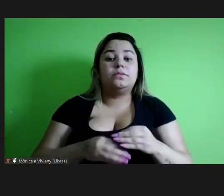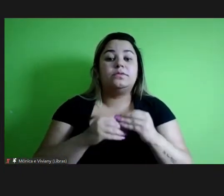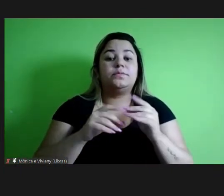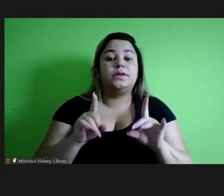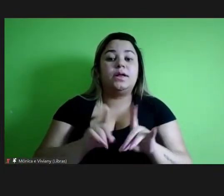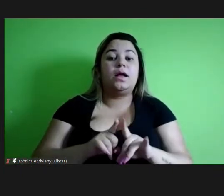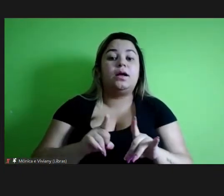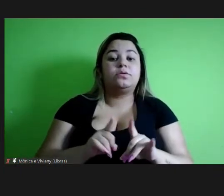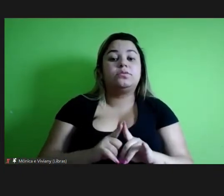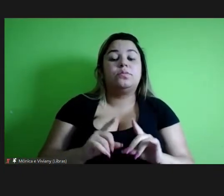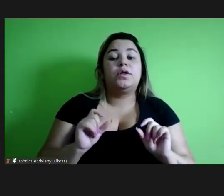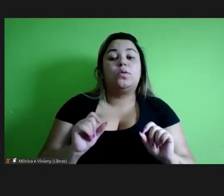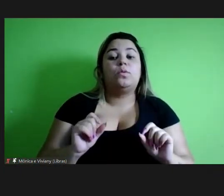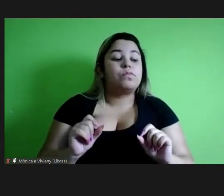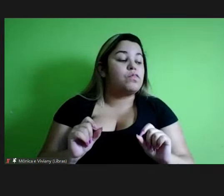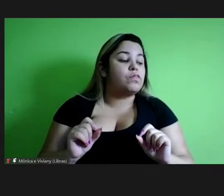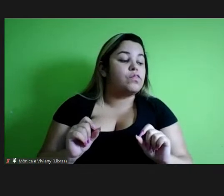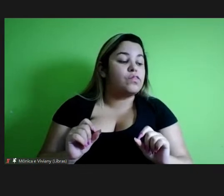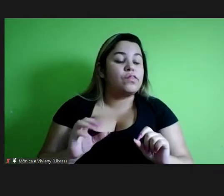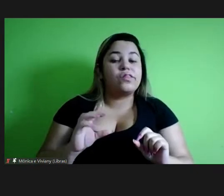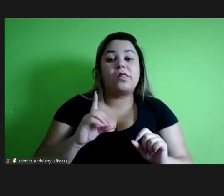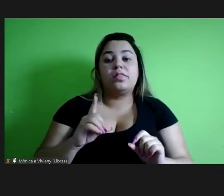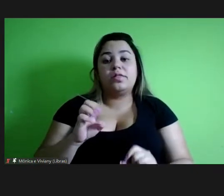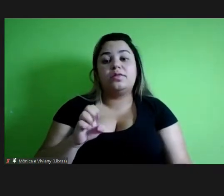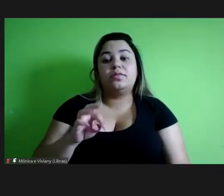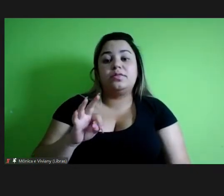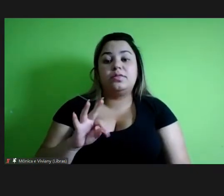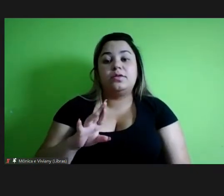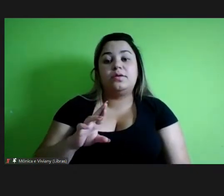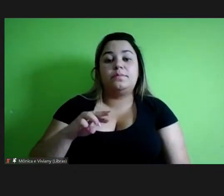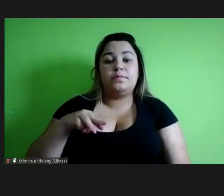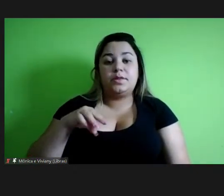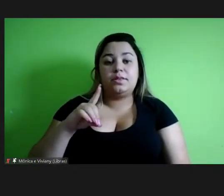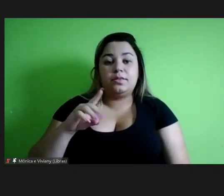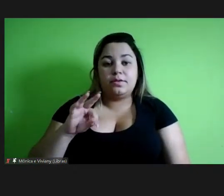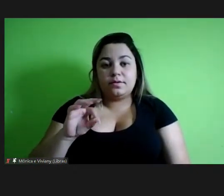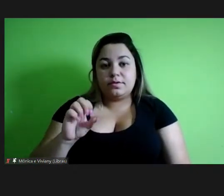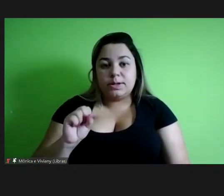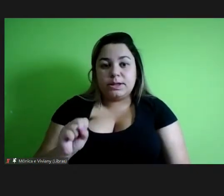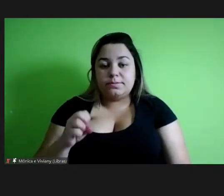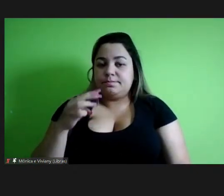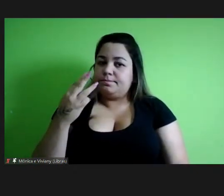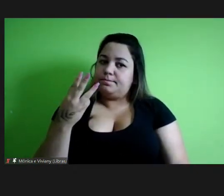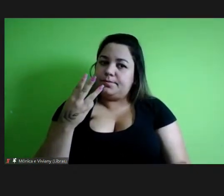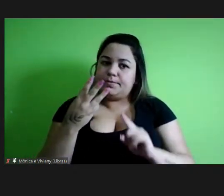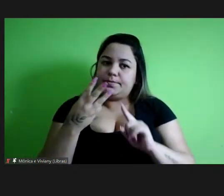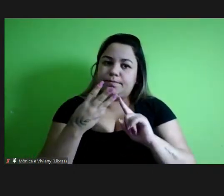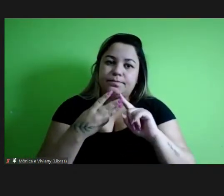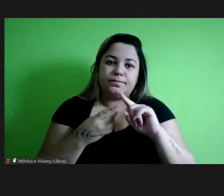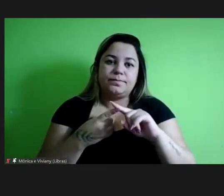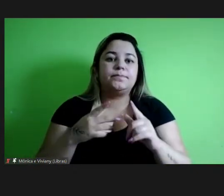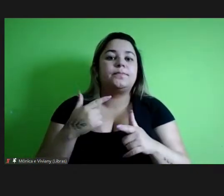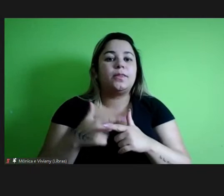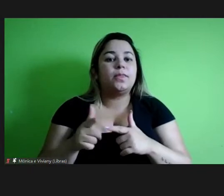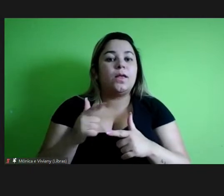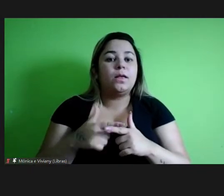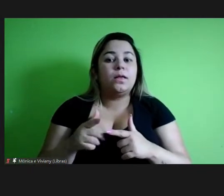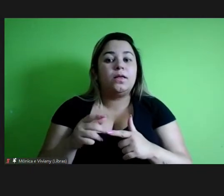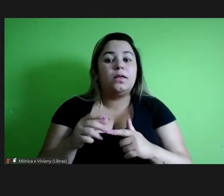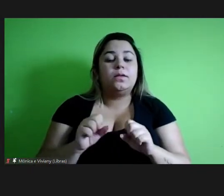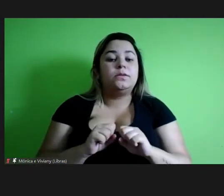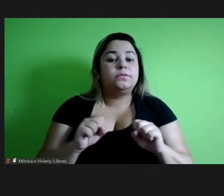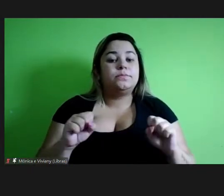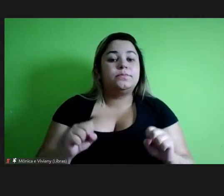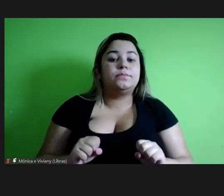than their parts. And what is determining